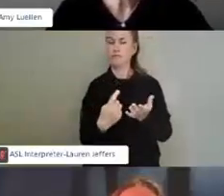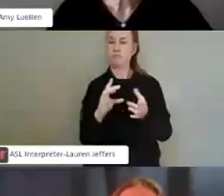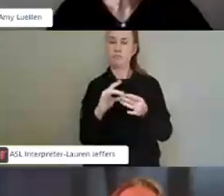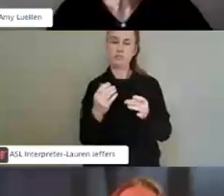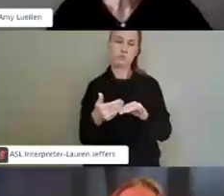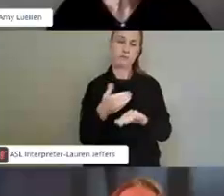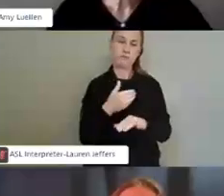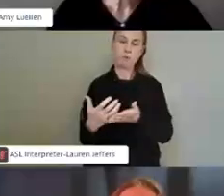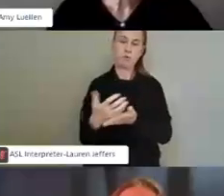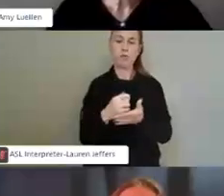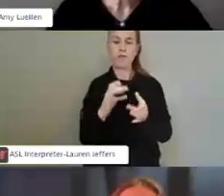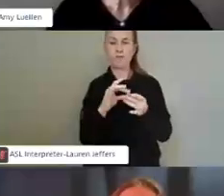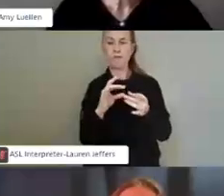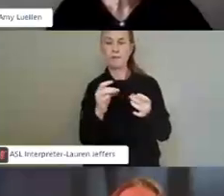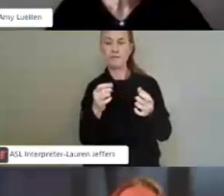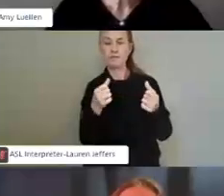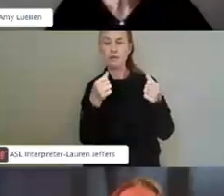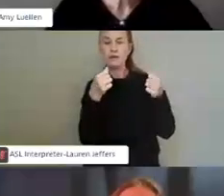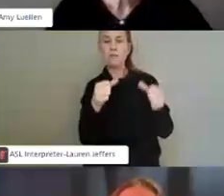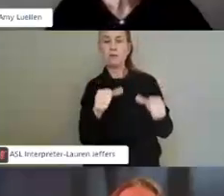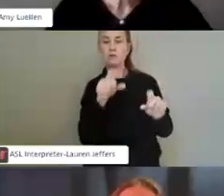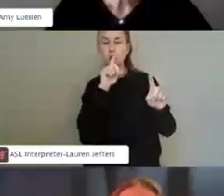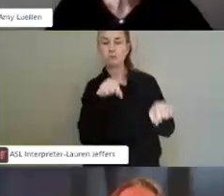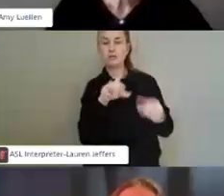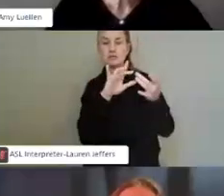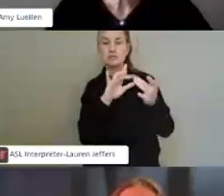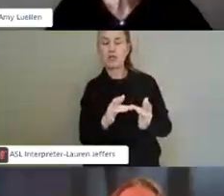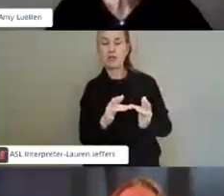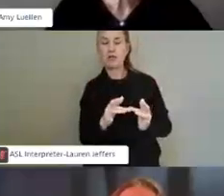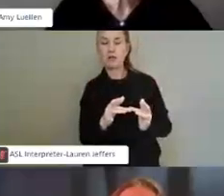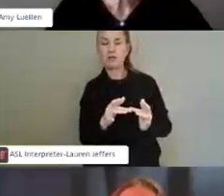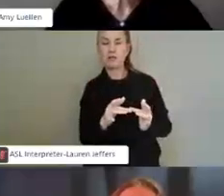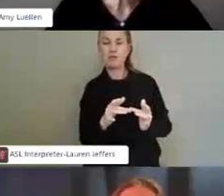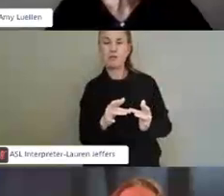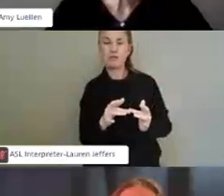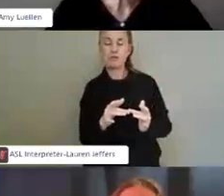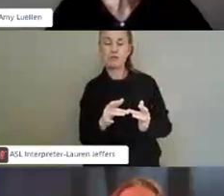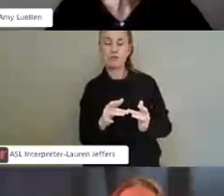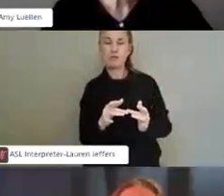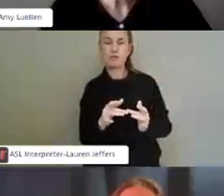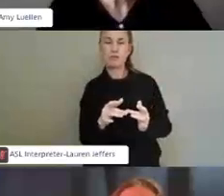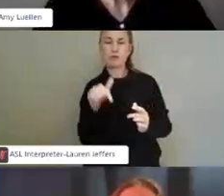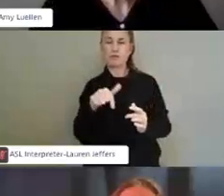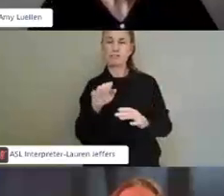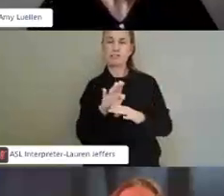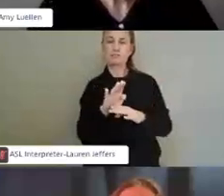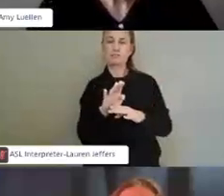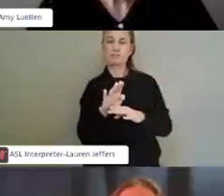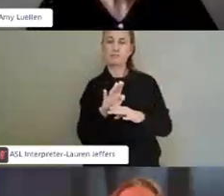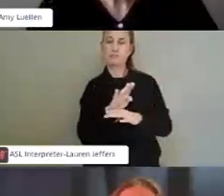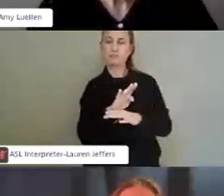comments and we would post the responses on the website. At this point, these are business meetings, so.